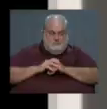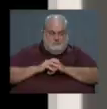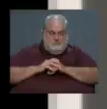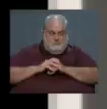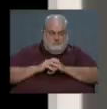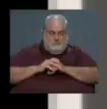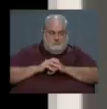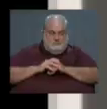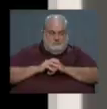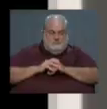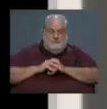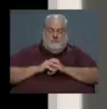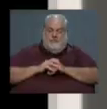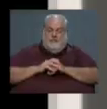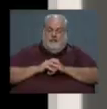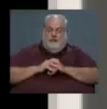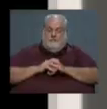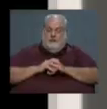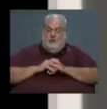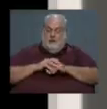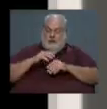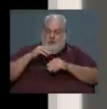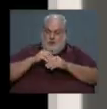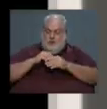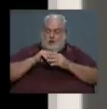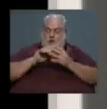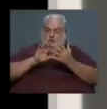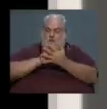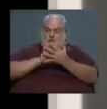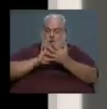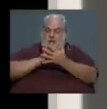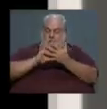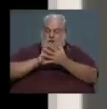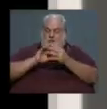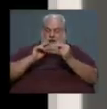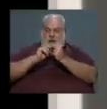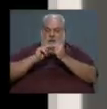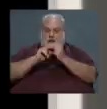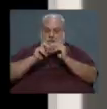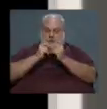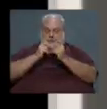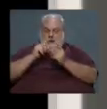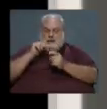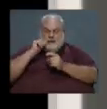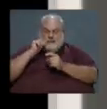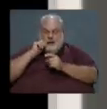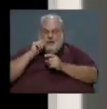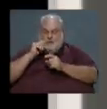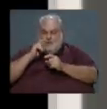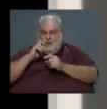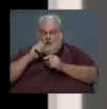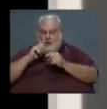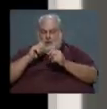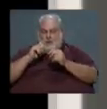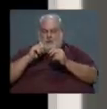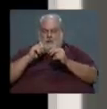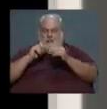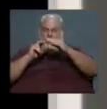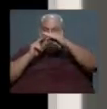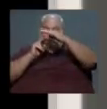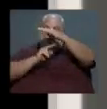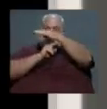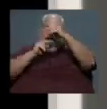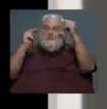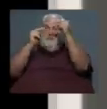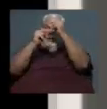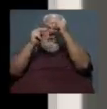coming down and going down into the traffic there, you've got the highway department, you've got that tire store, you've got the freeway traffic right there